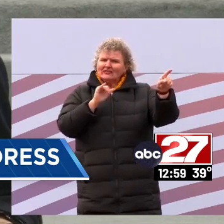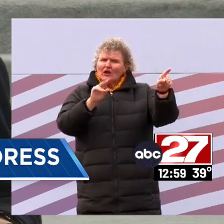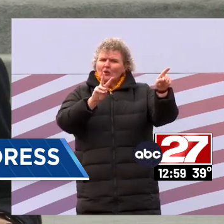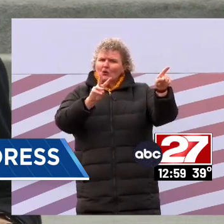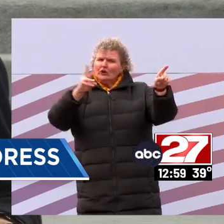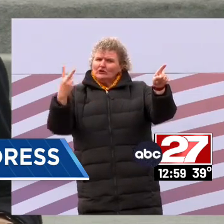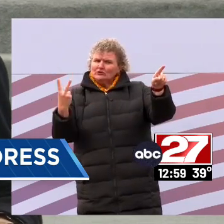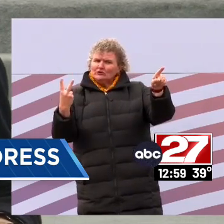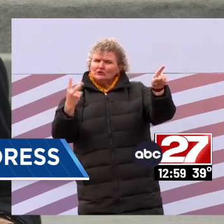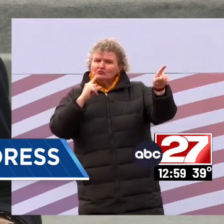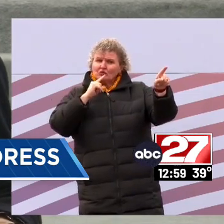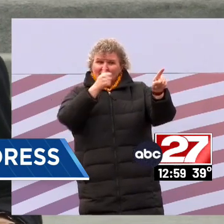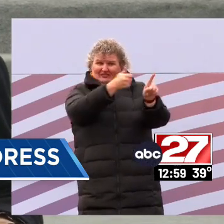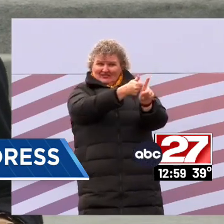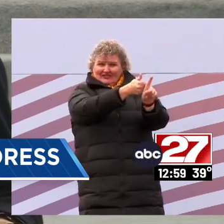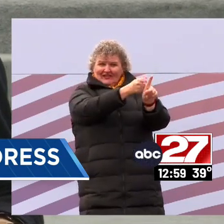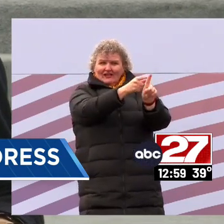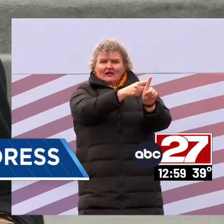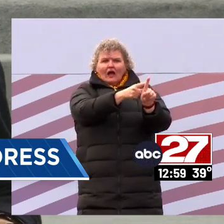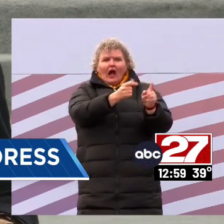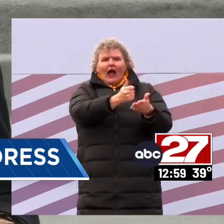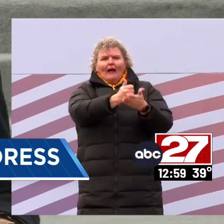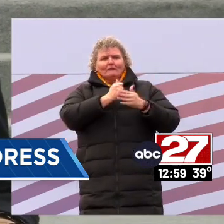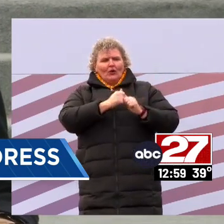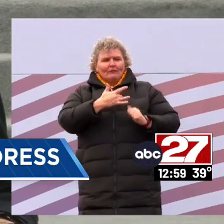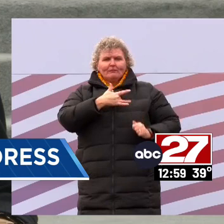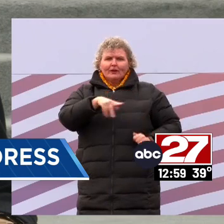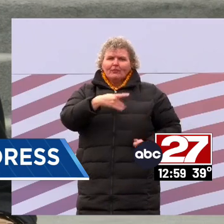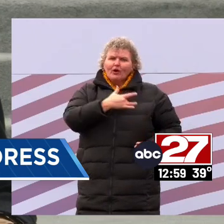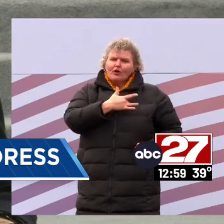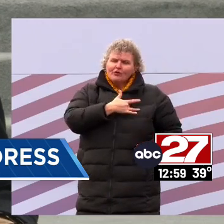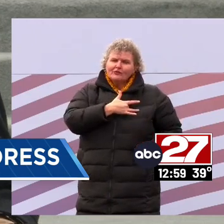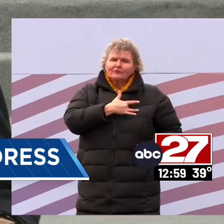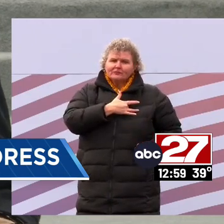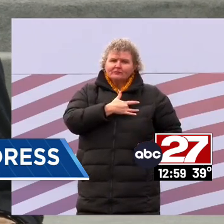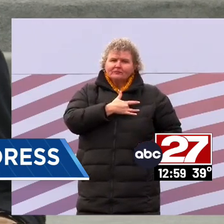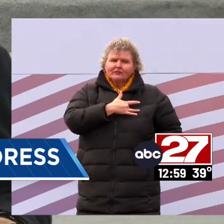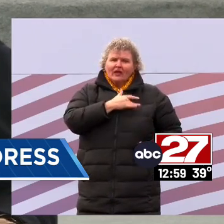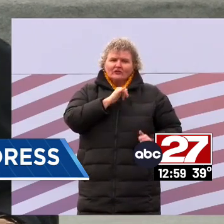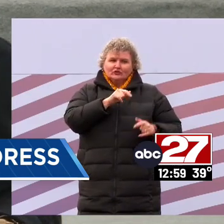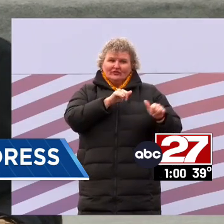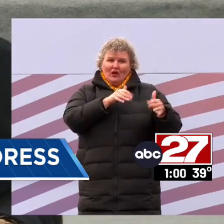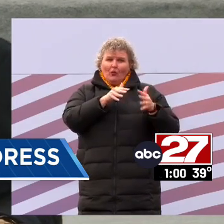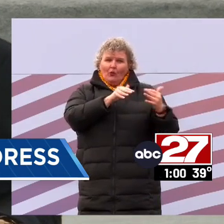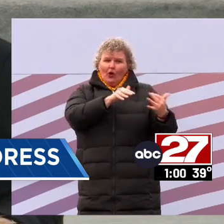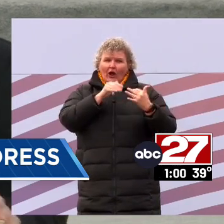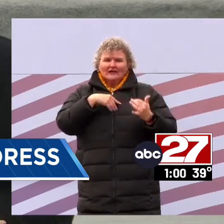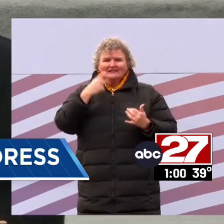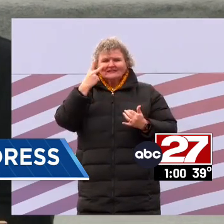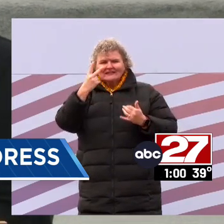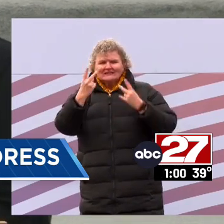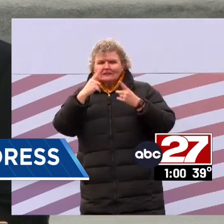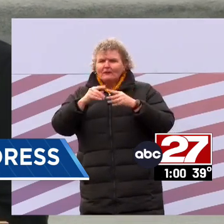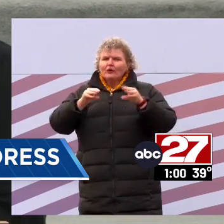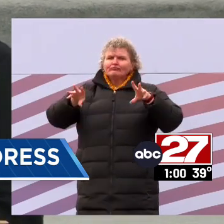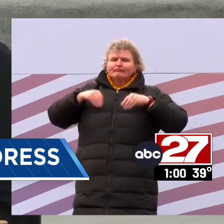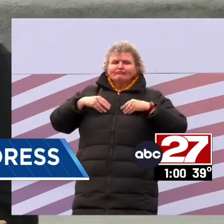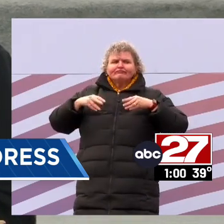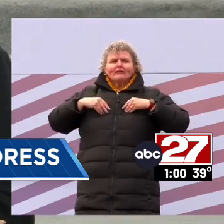earned himself a Purple Heart in the process. You see, they stepped up the Pennsylvania